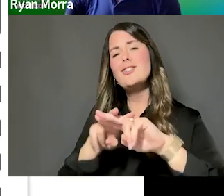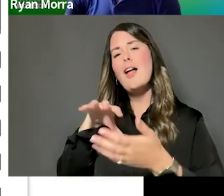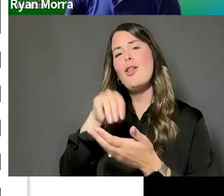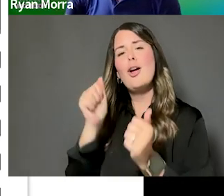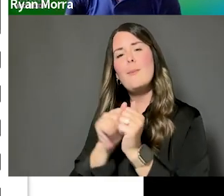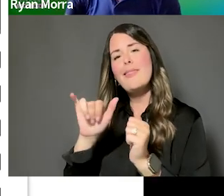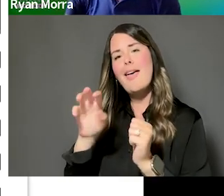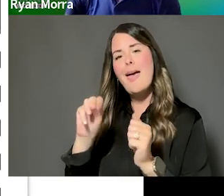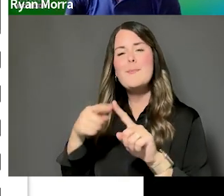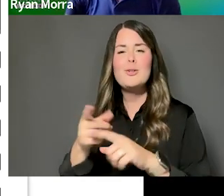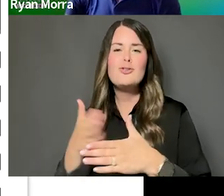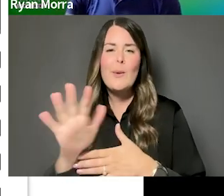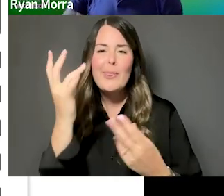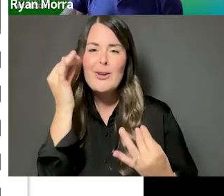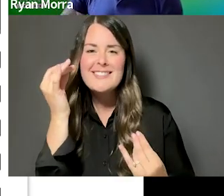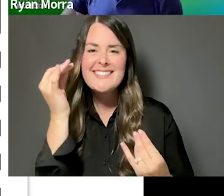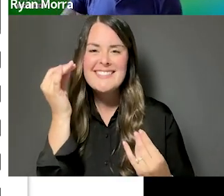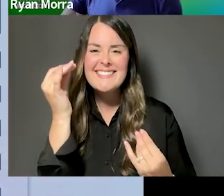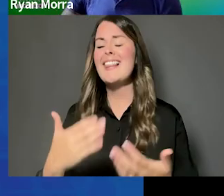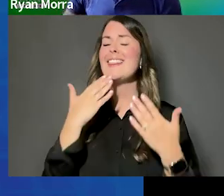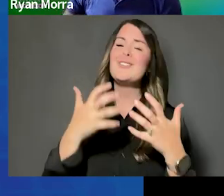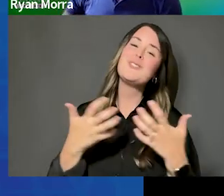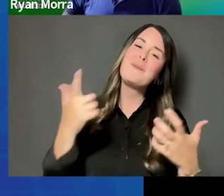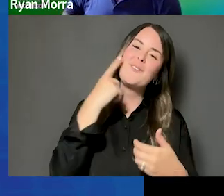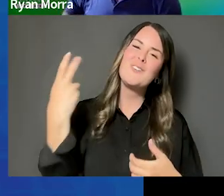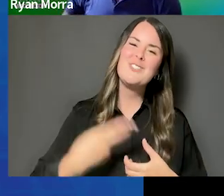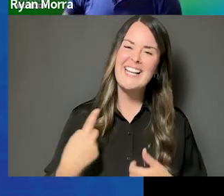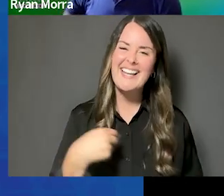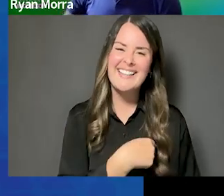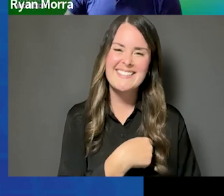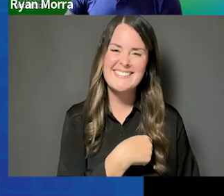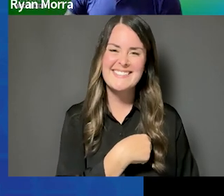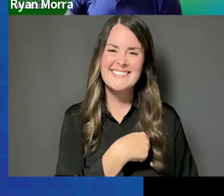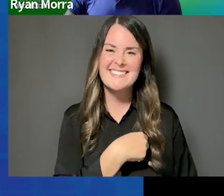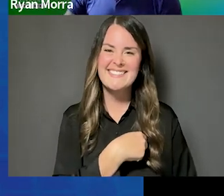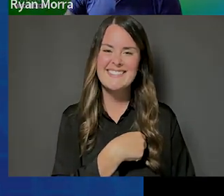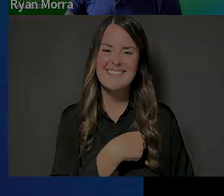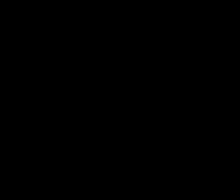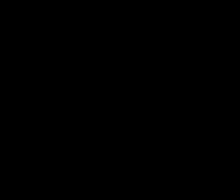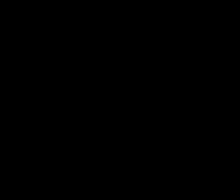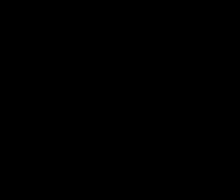LearnWithIM when you share your thoughts. Thank you so much for joining us.